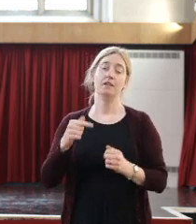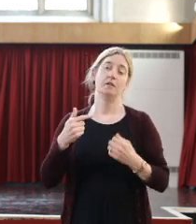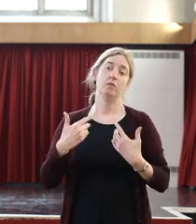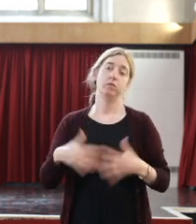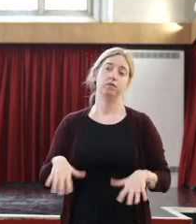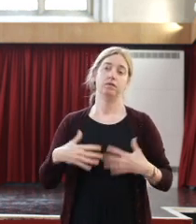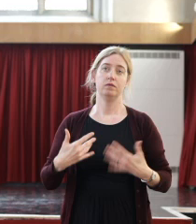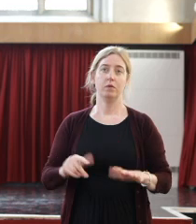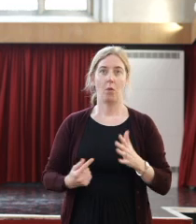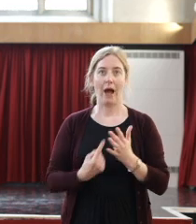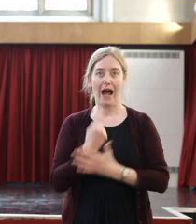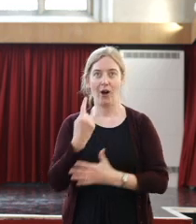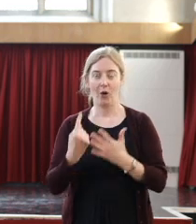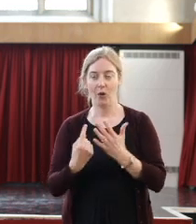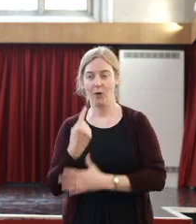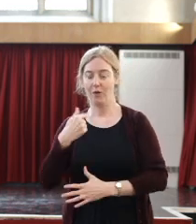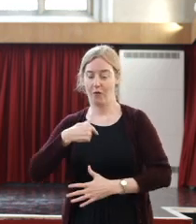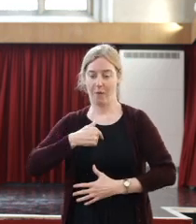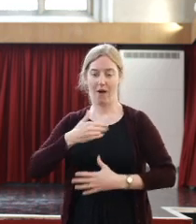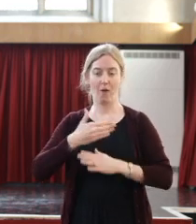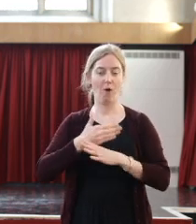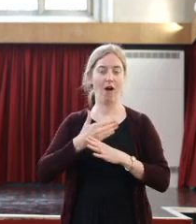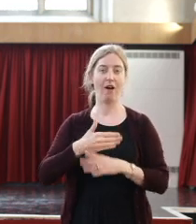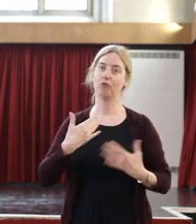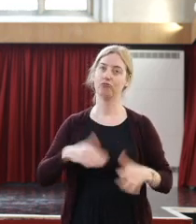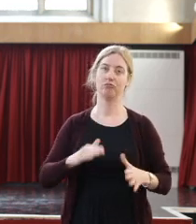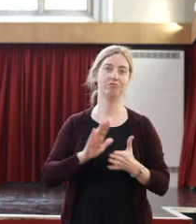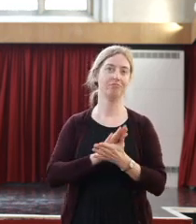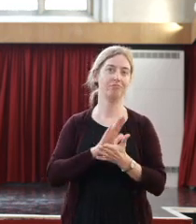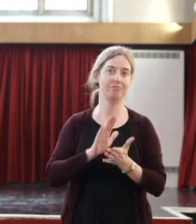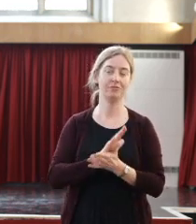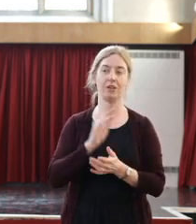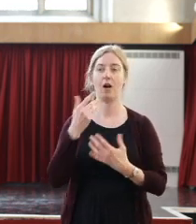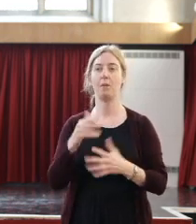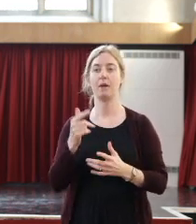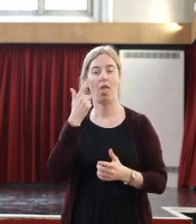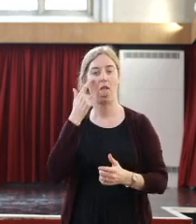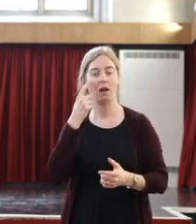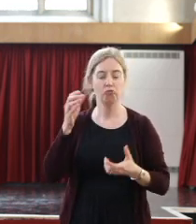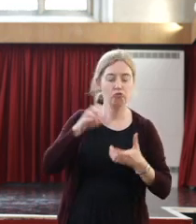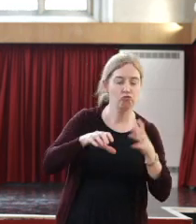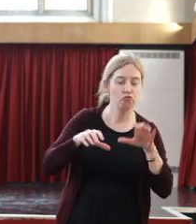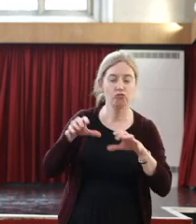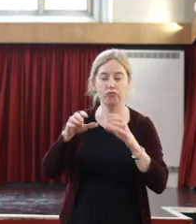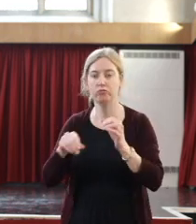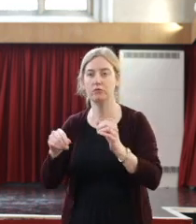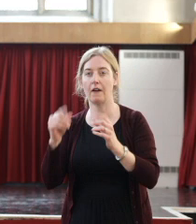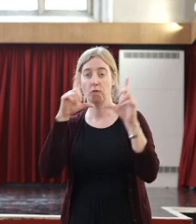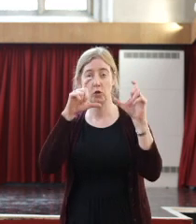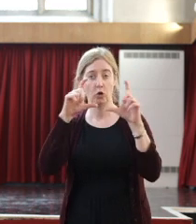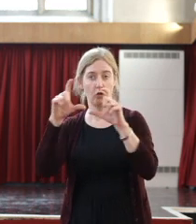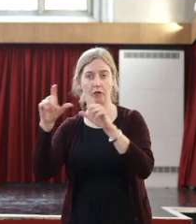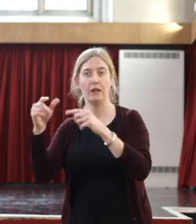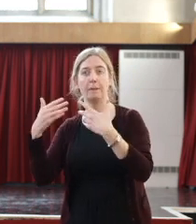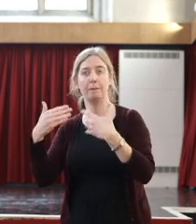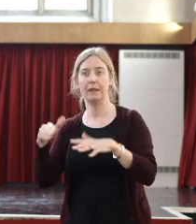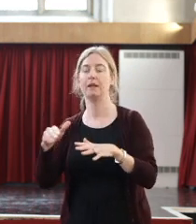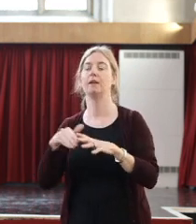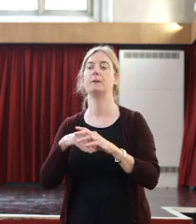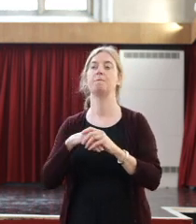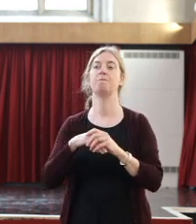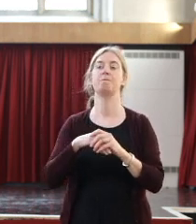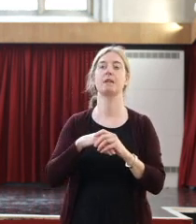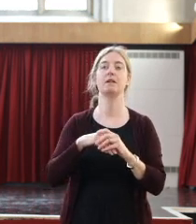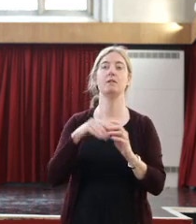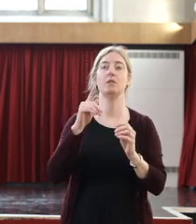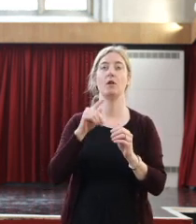fantastic opportunity for me and my work. I've been experimenting with analog photography, which is